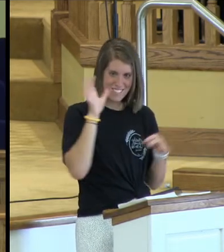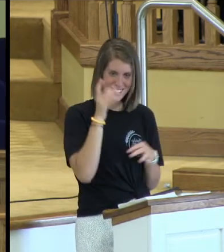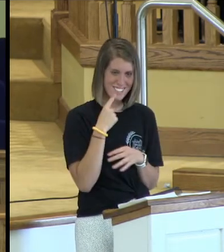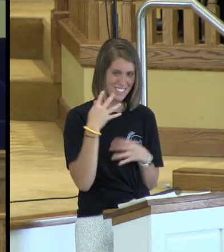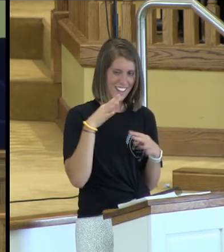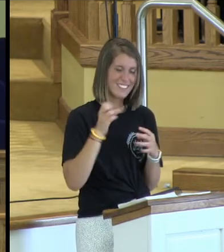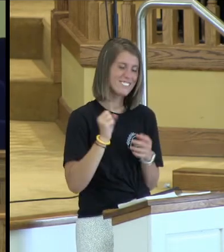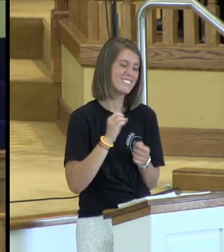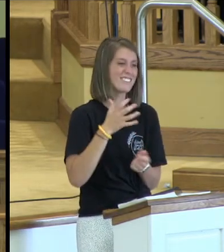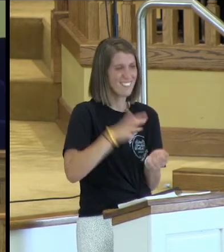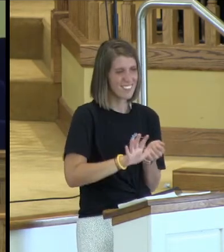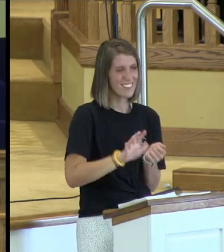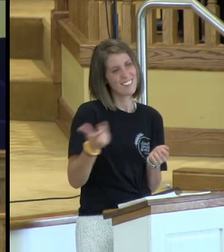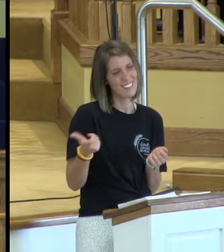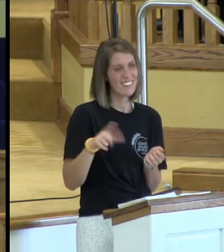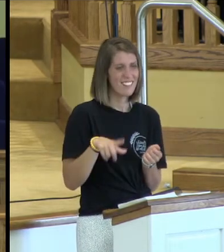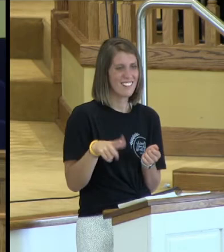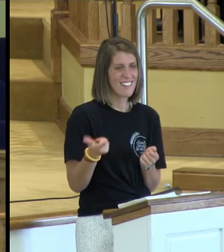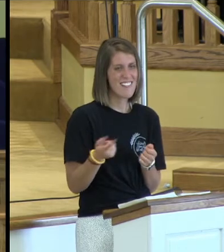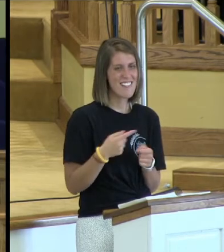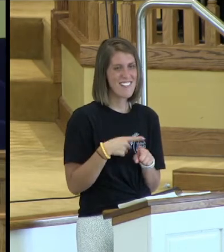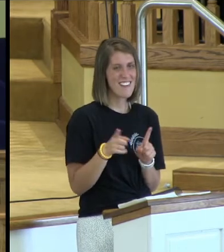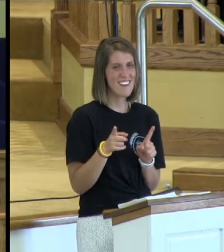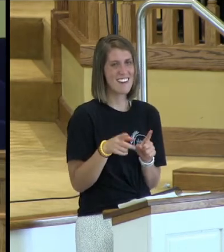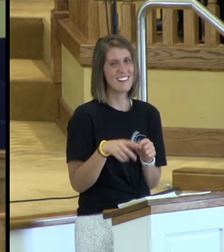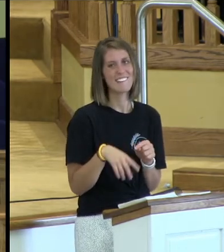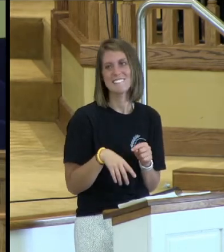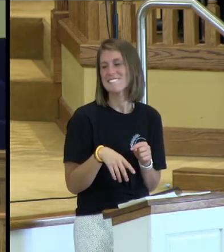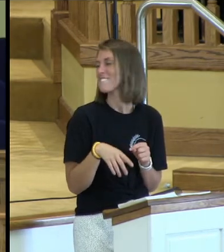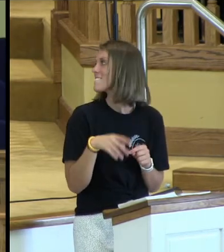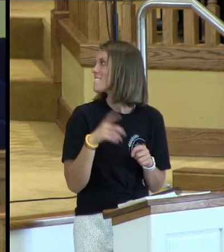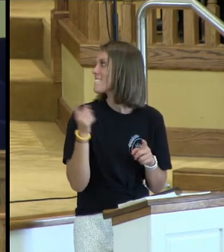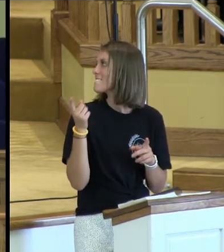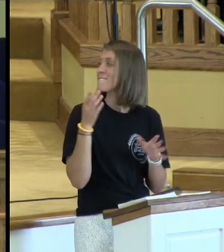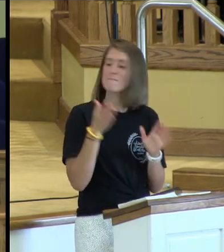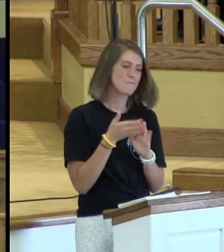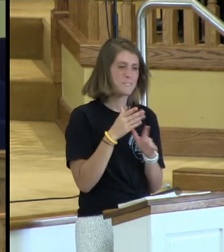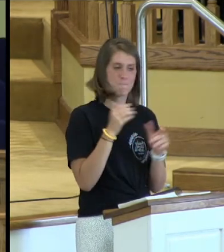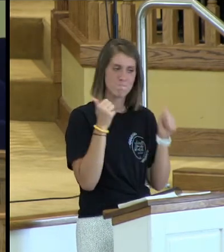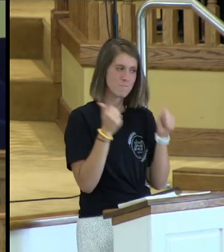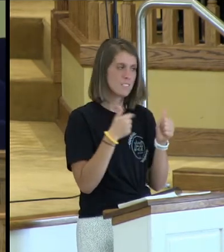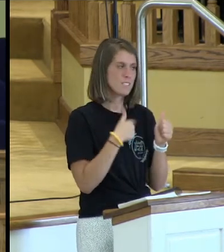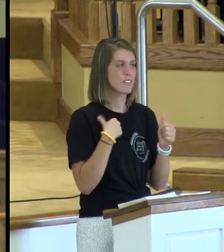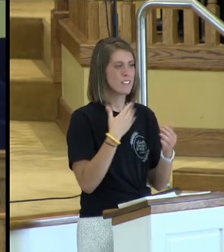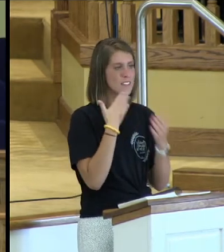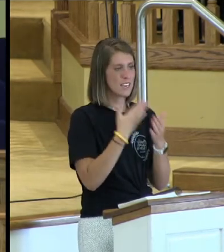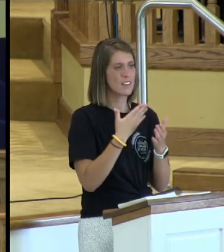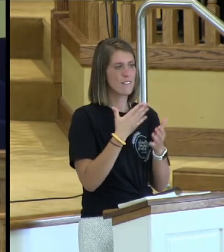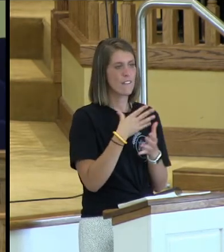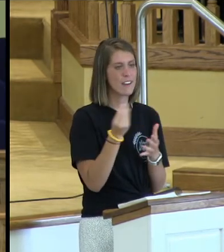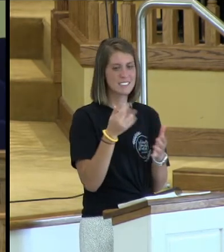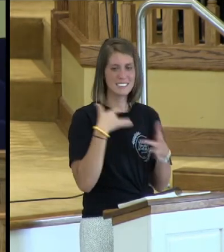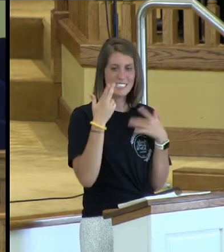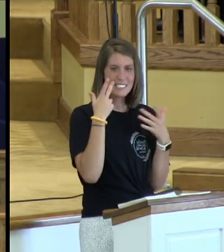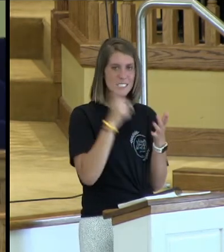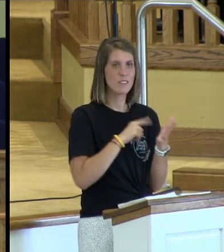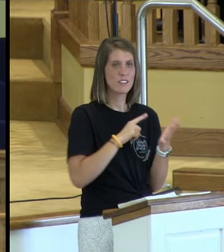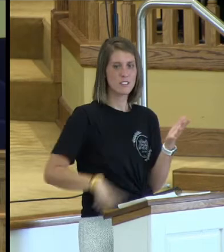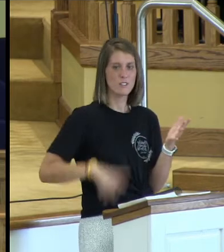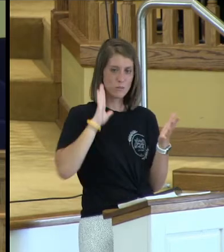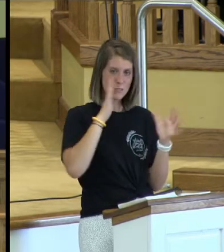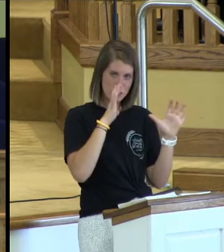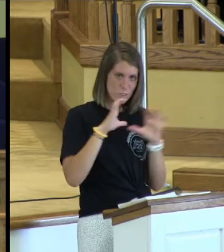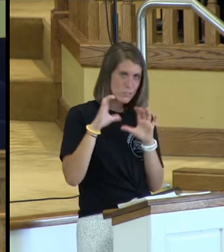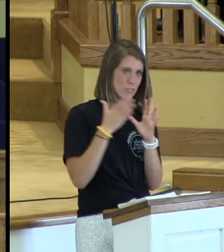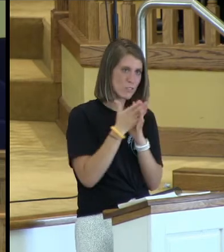sure anybody was annoyed by us through the tunnels, but they ran great, and we're super thankful and excited to see what the Lord's going to do through that.